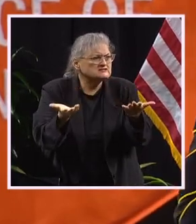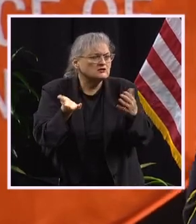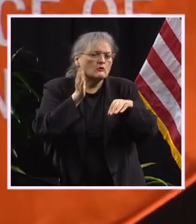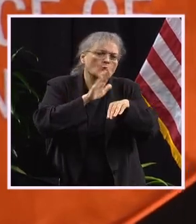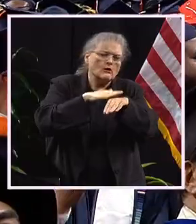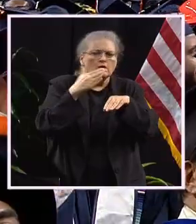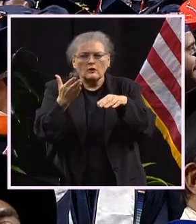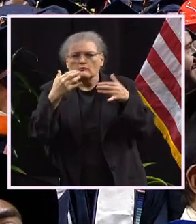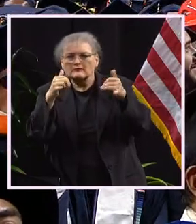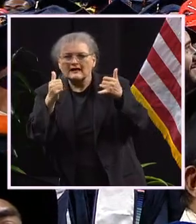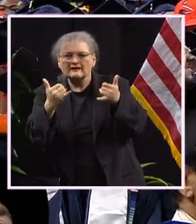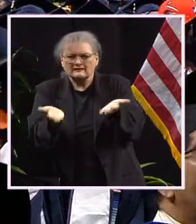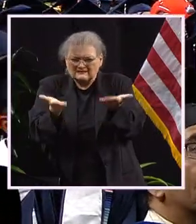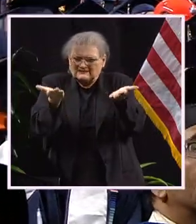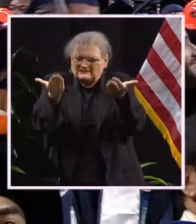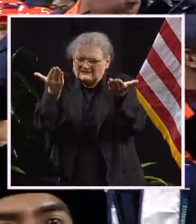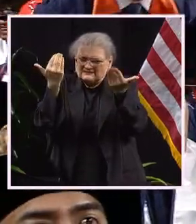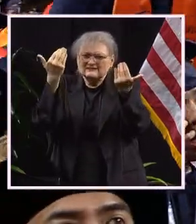please rise.